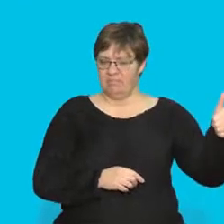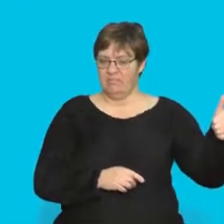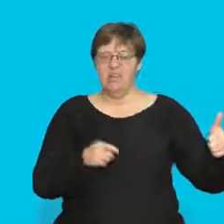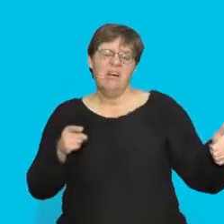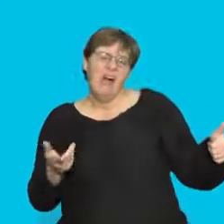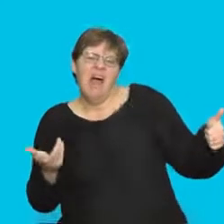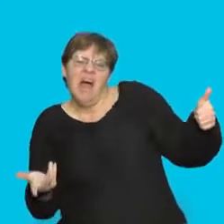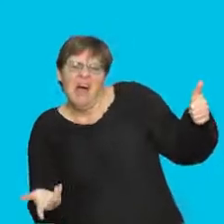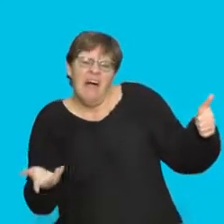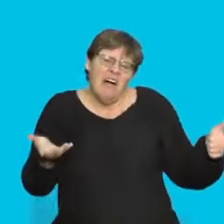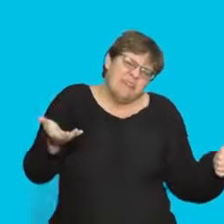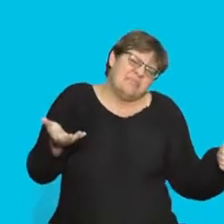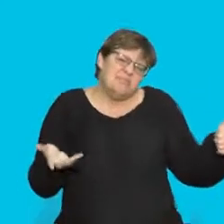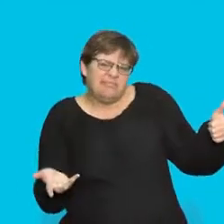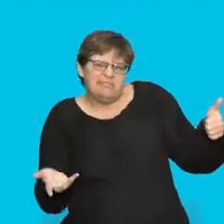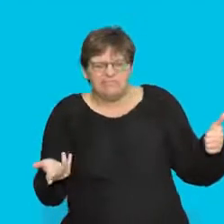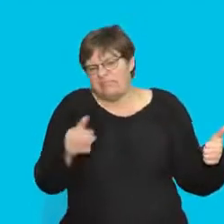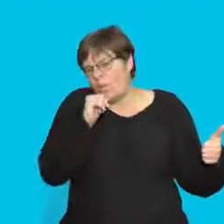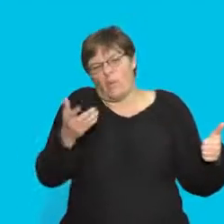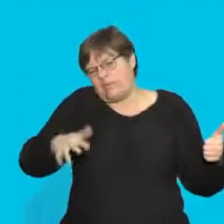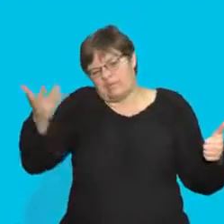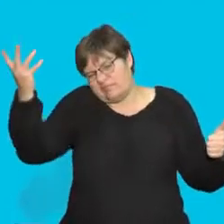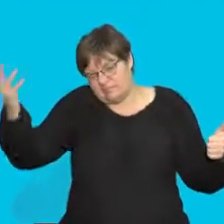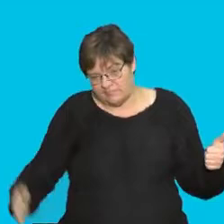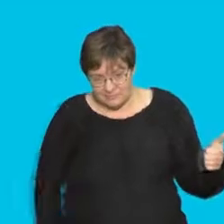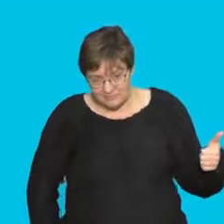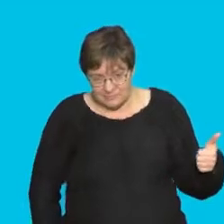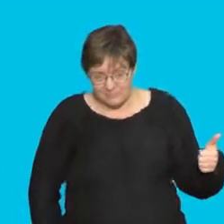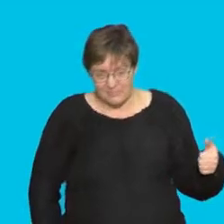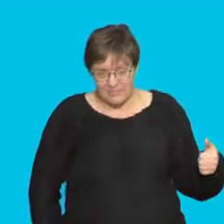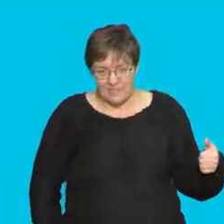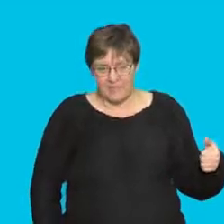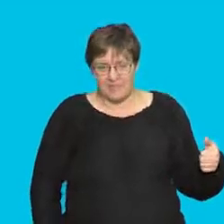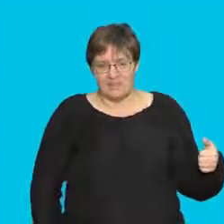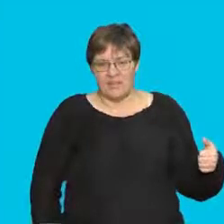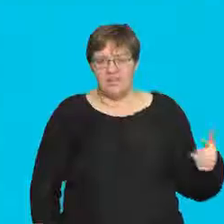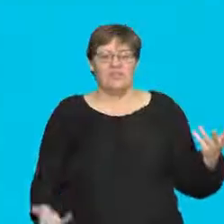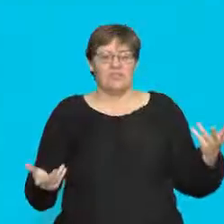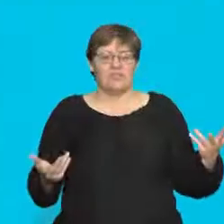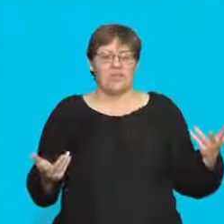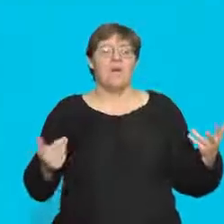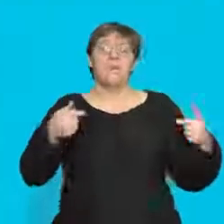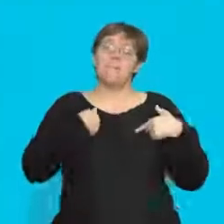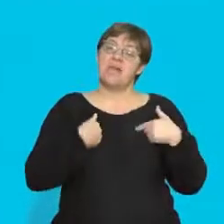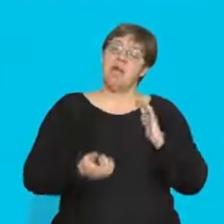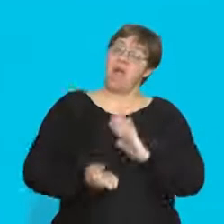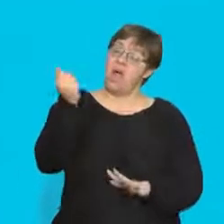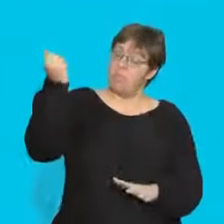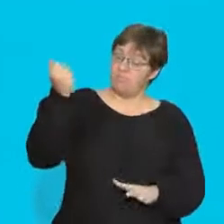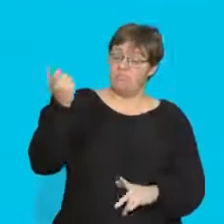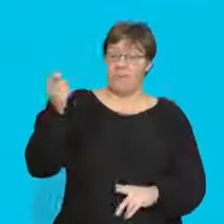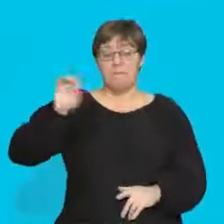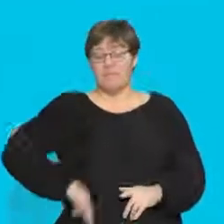the egret, is thumbs up. The other organism is, whatever. I'm not harmed. I'm